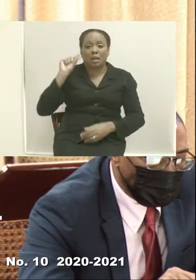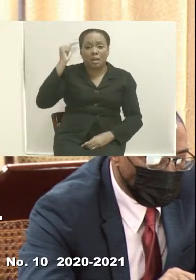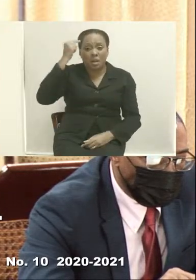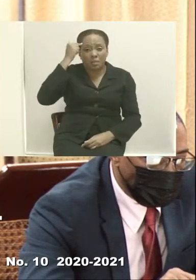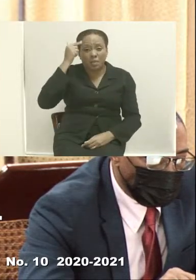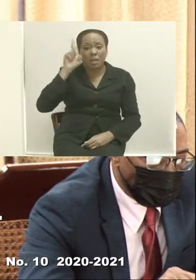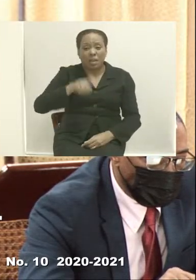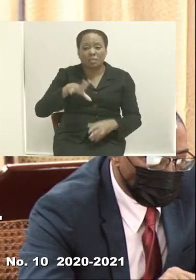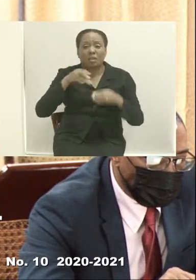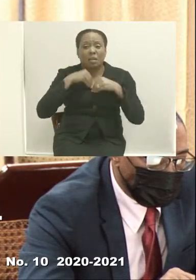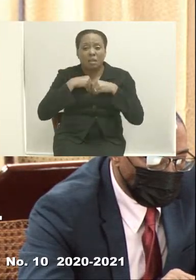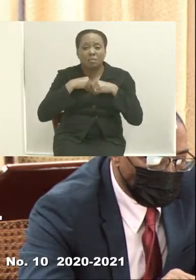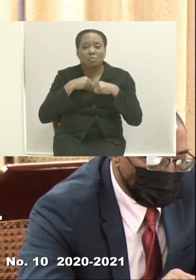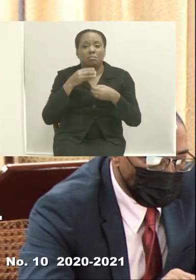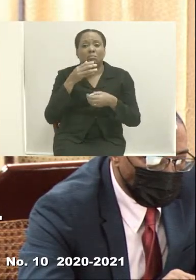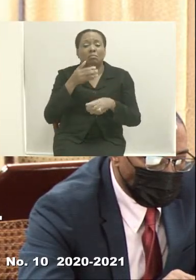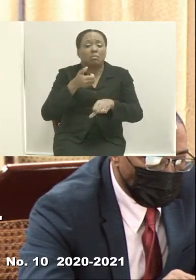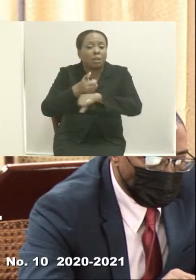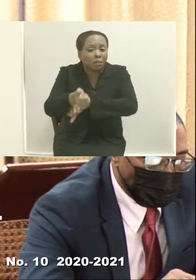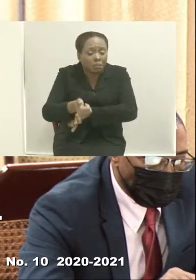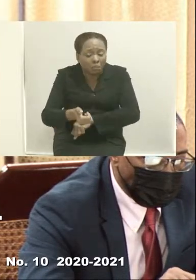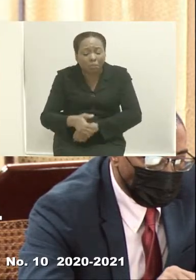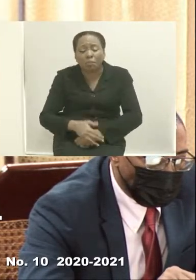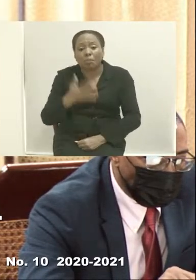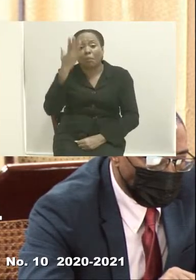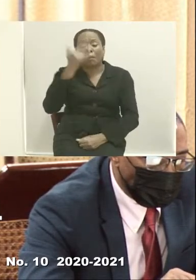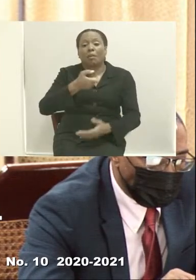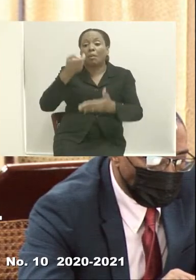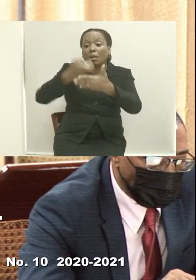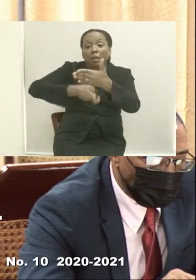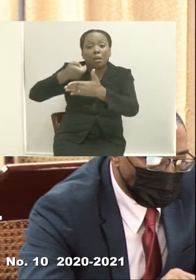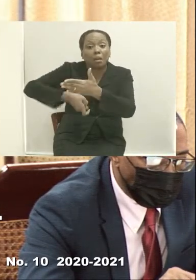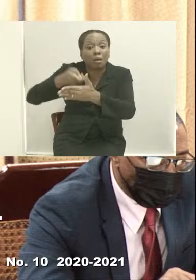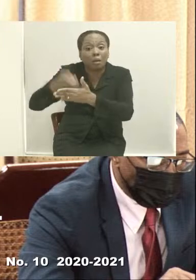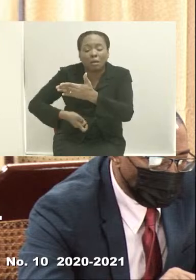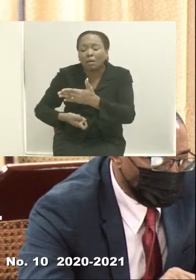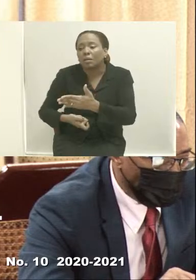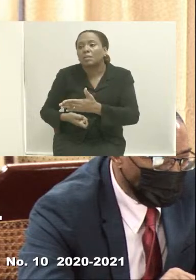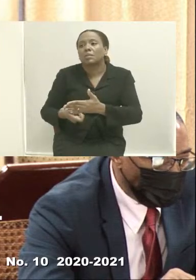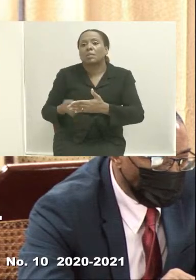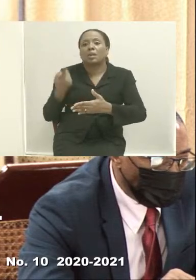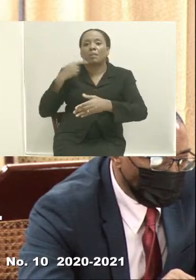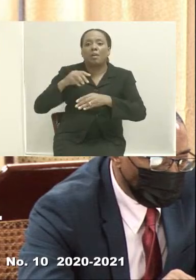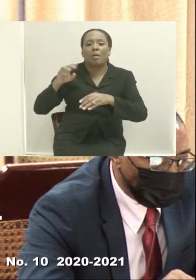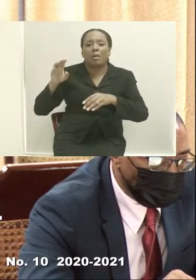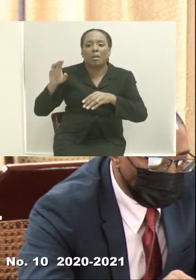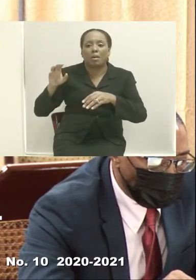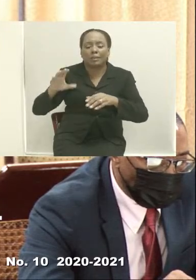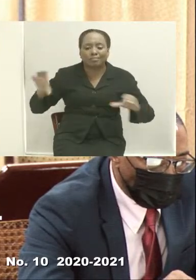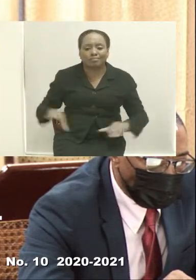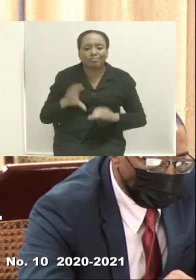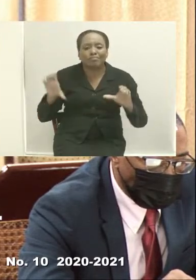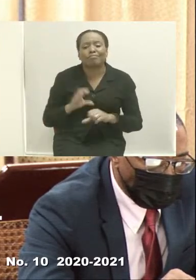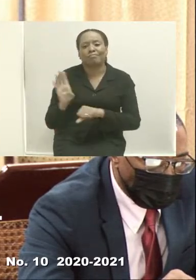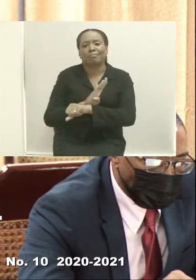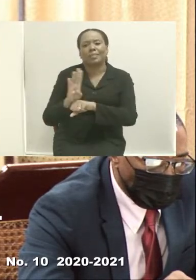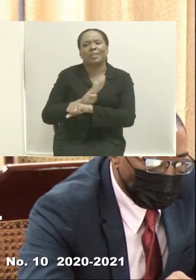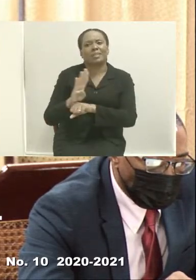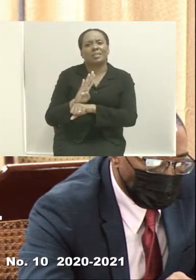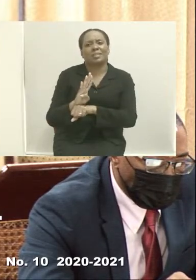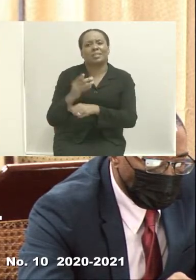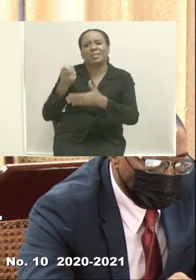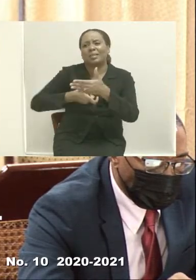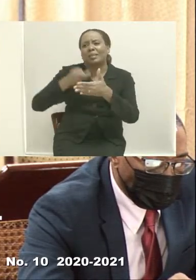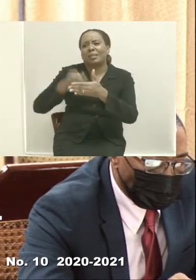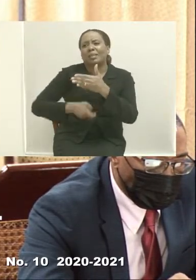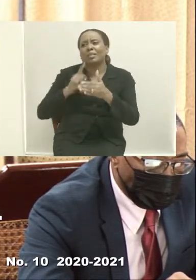to the matter of the operational costs of small businesses that keep them suppressed, that erode the base